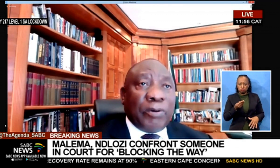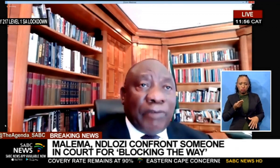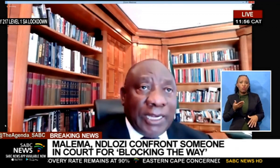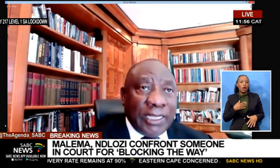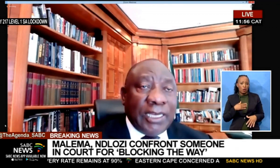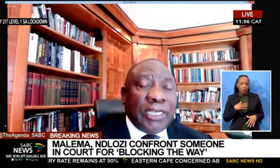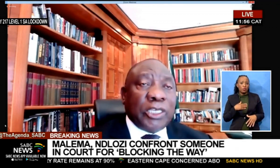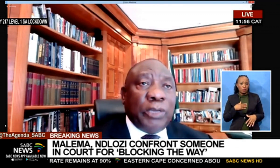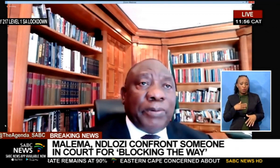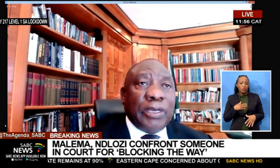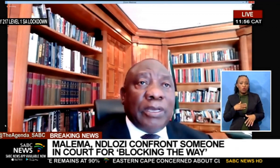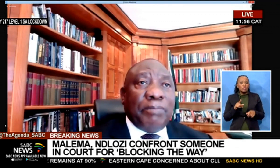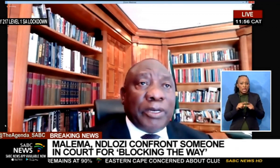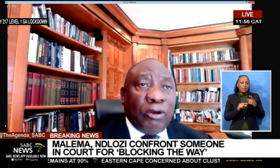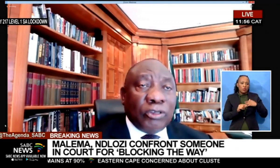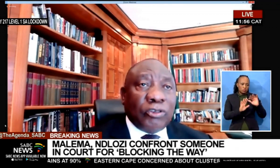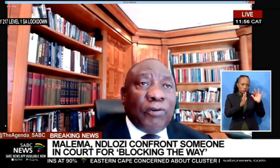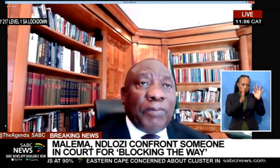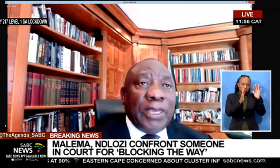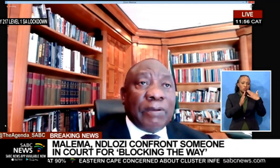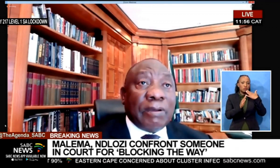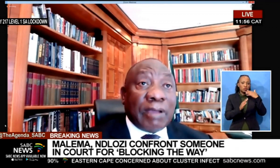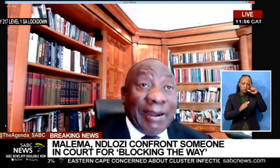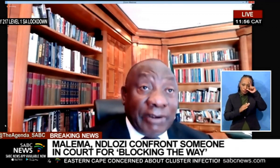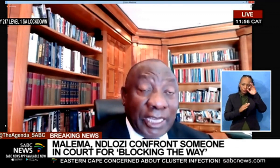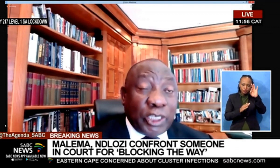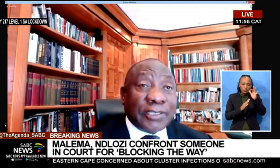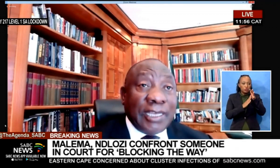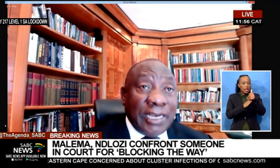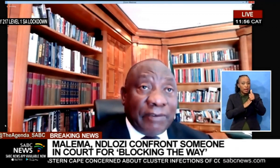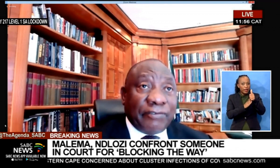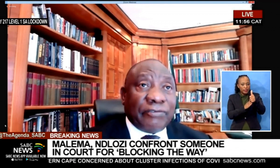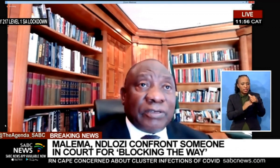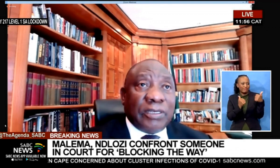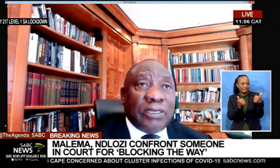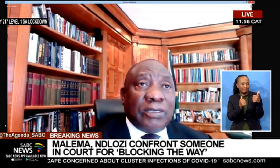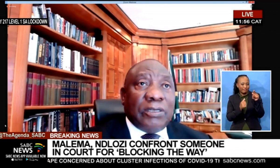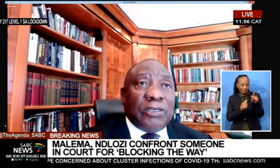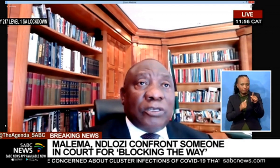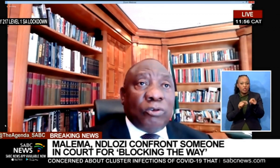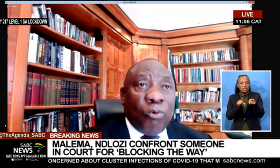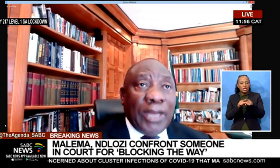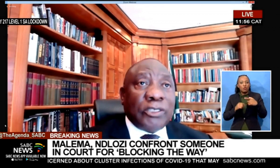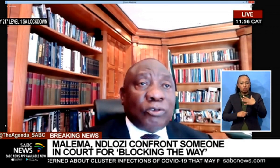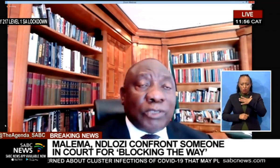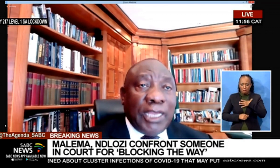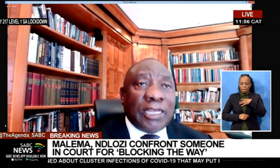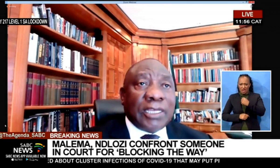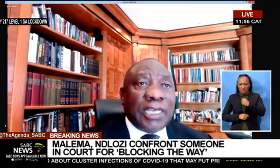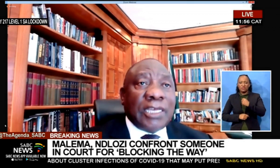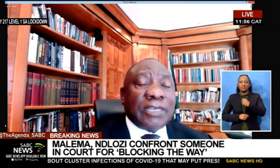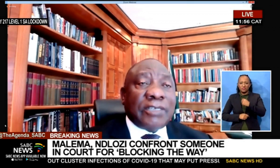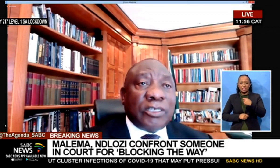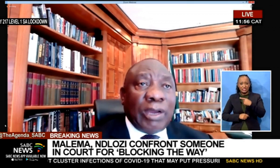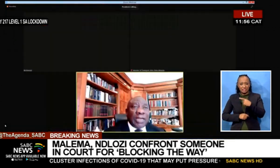for providing the leadership, but also for being courageous enough to want to take